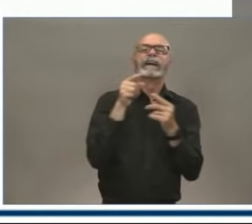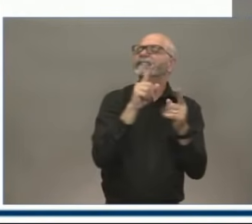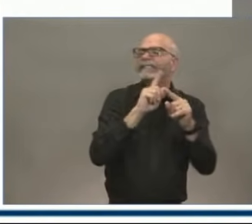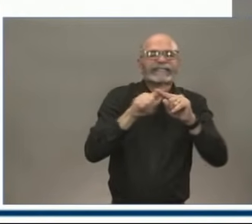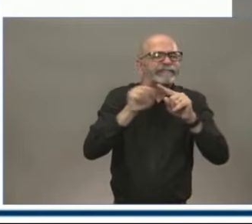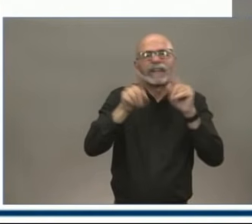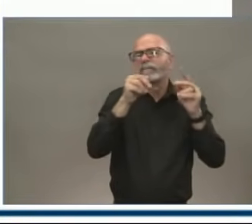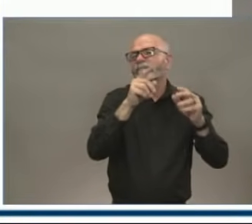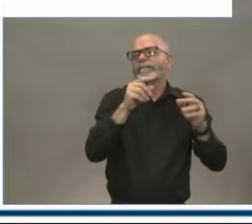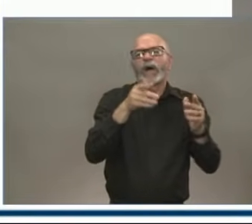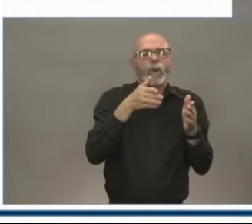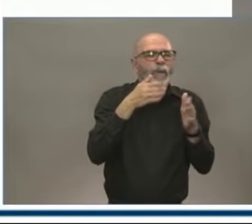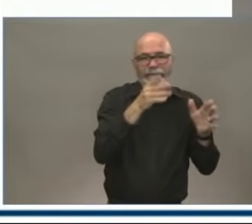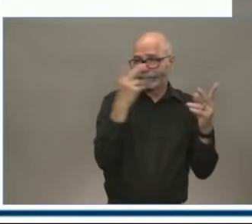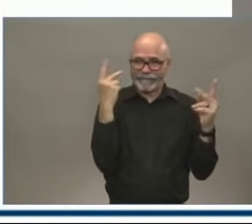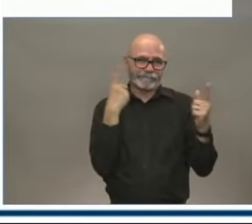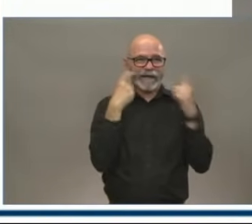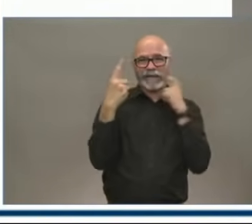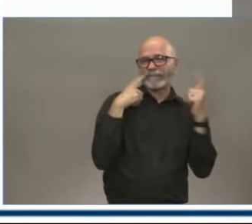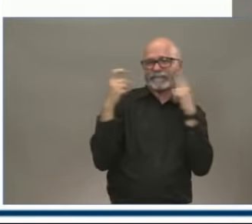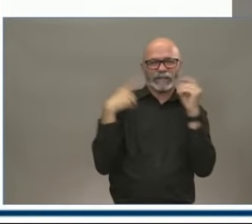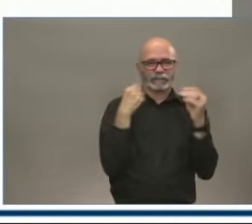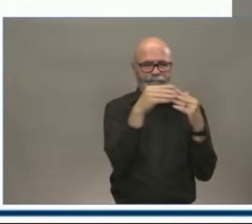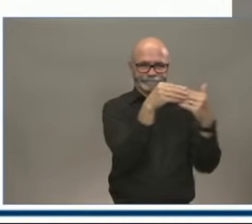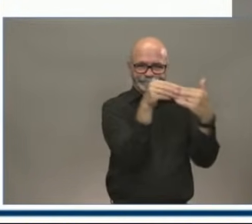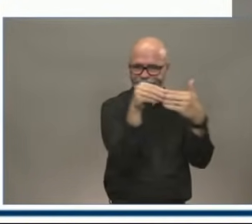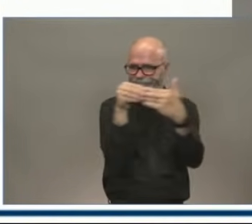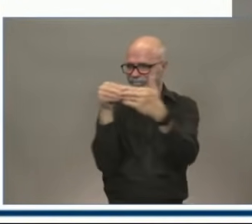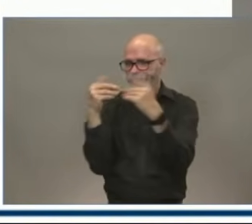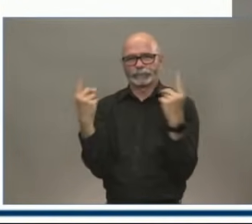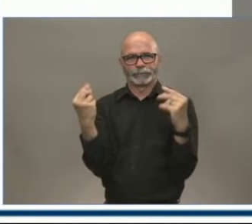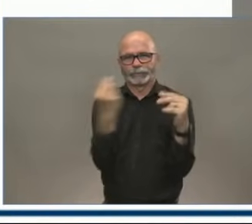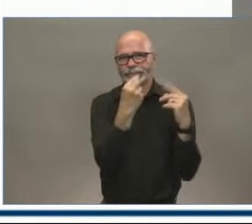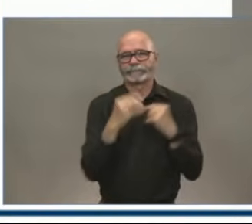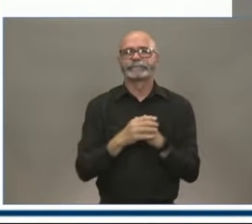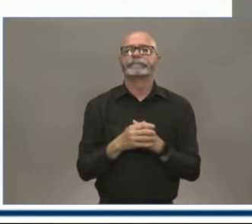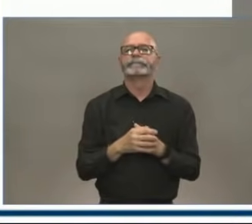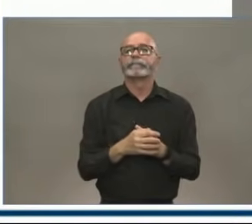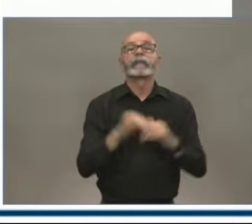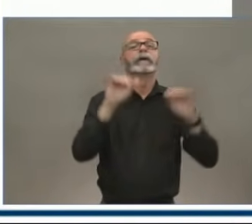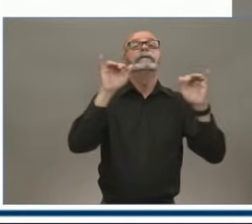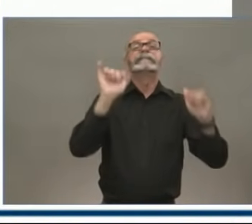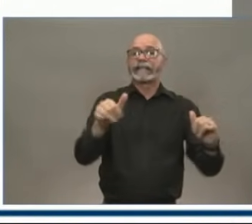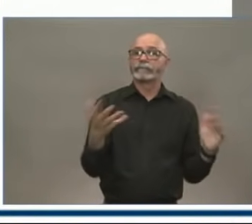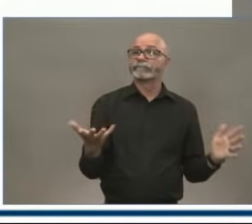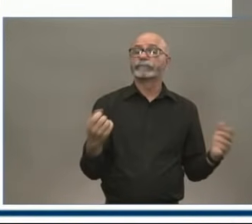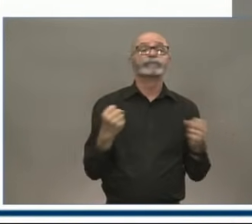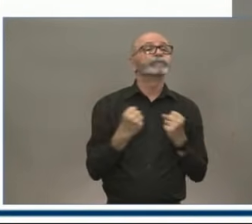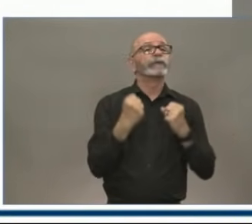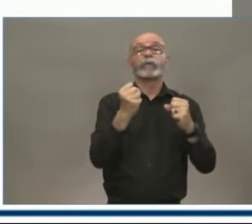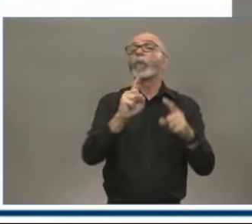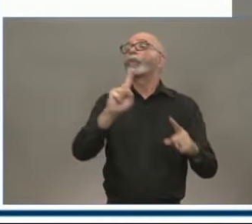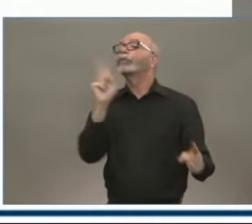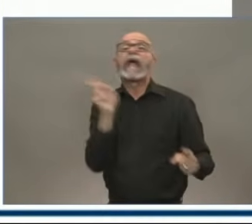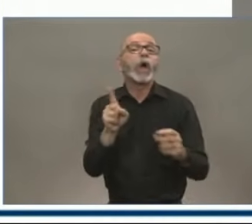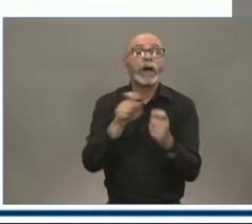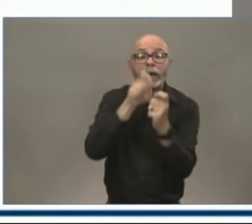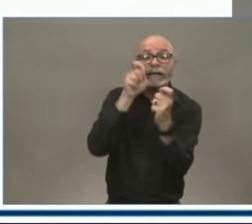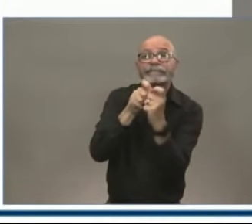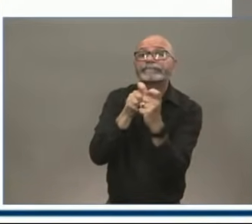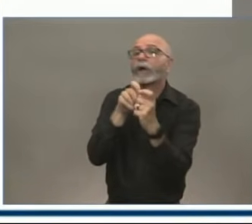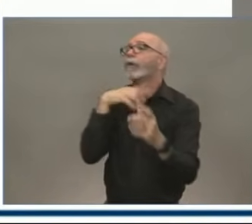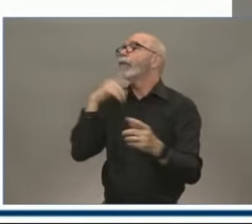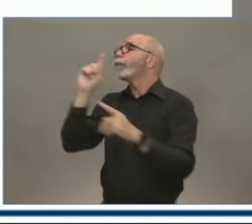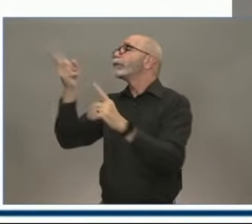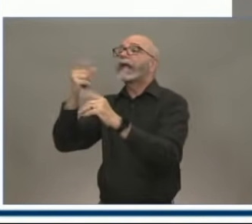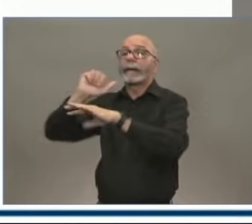quite adaptable and flexible. And we're talking right now about where do we take those potentially next. We always have to be cognizant that we have a number